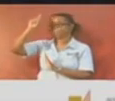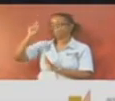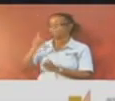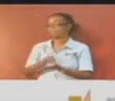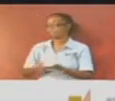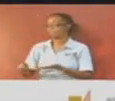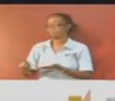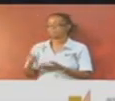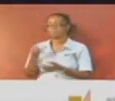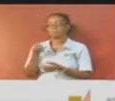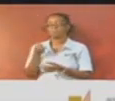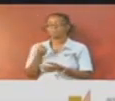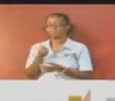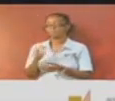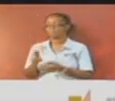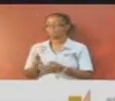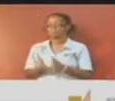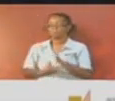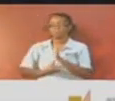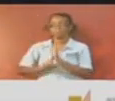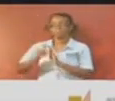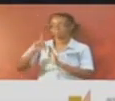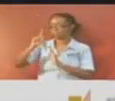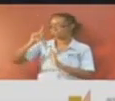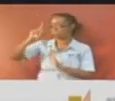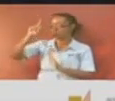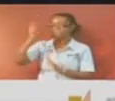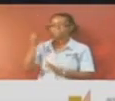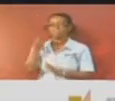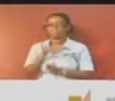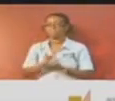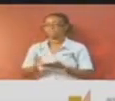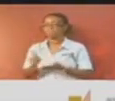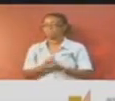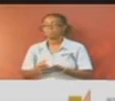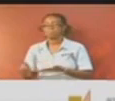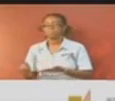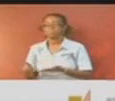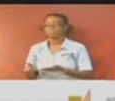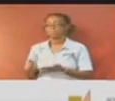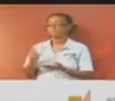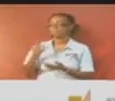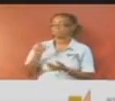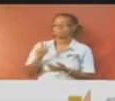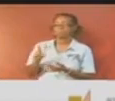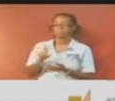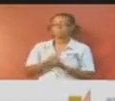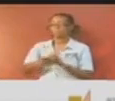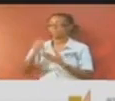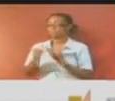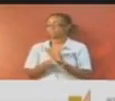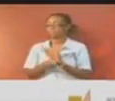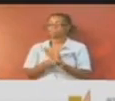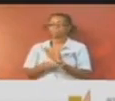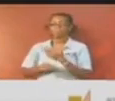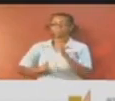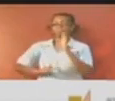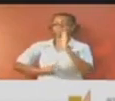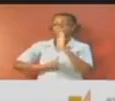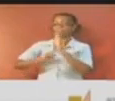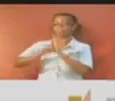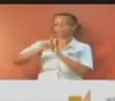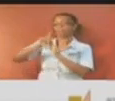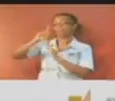last week of March, 21st to 27th of March. And at that point, having seen that increase in two consecutive weeks, we began to sound